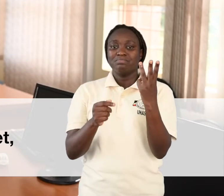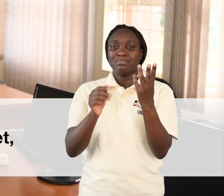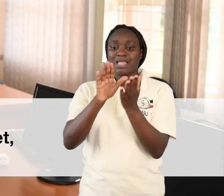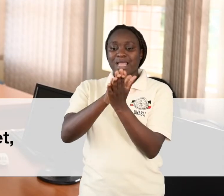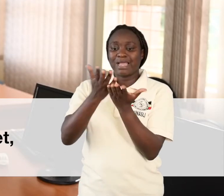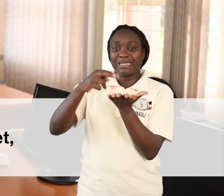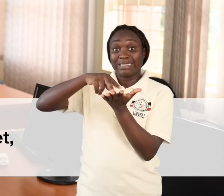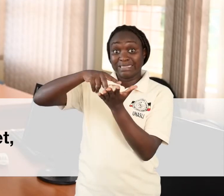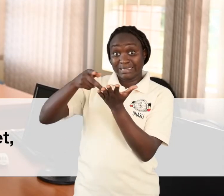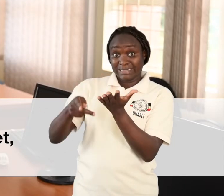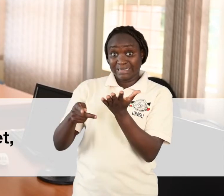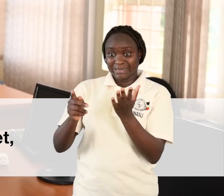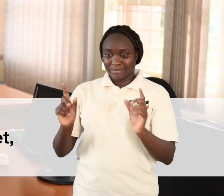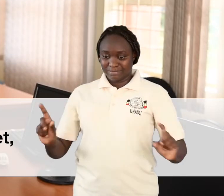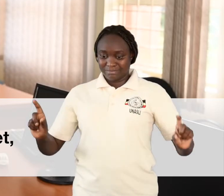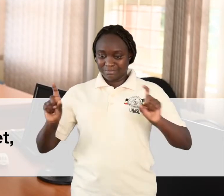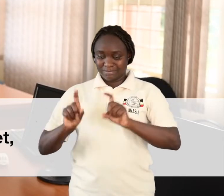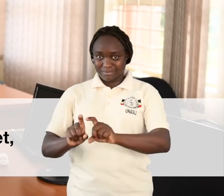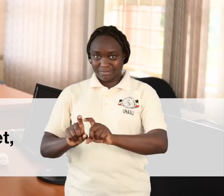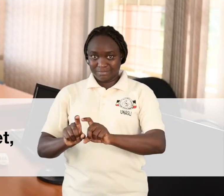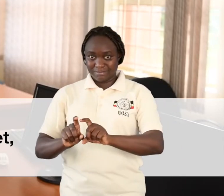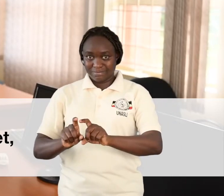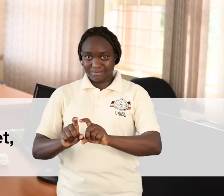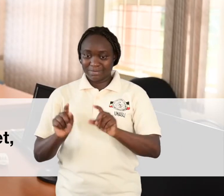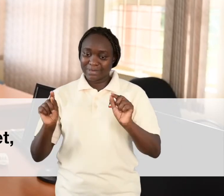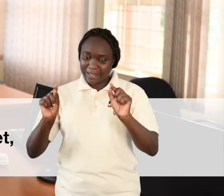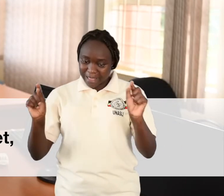So we have the book and the set.